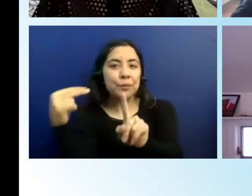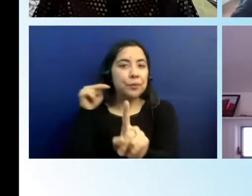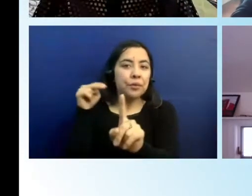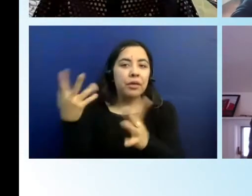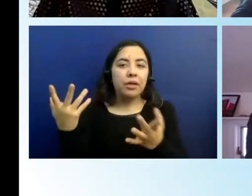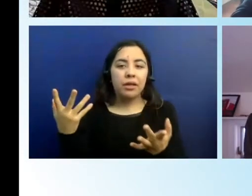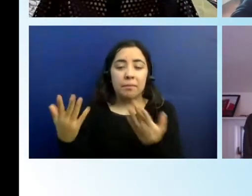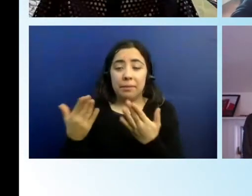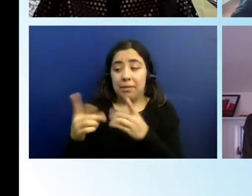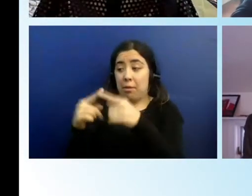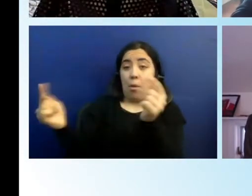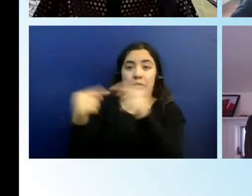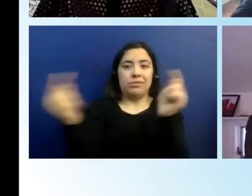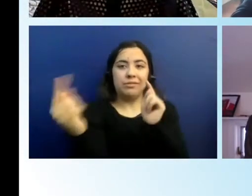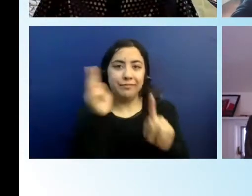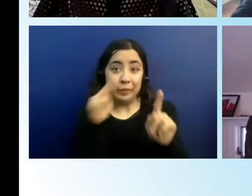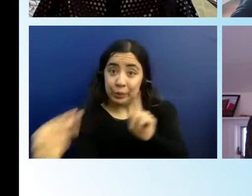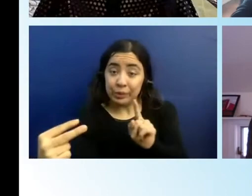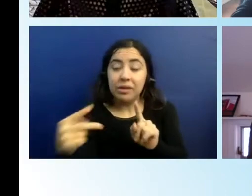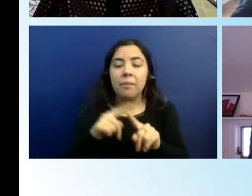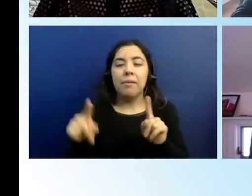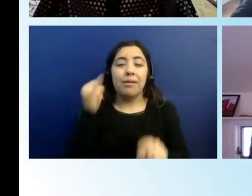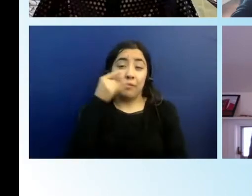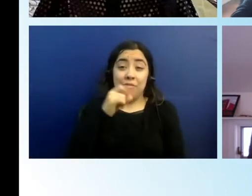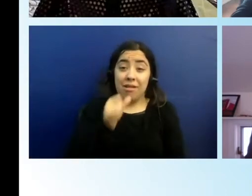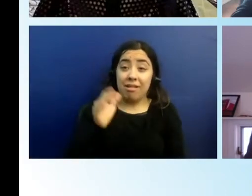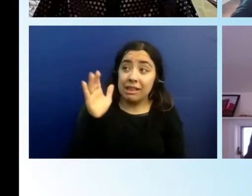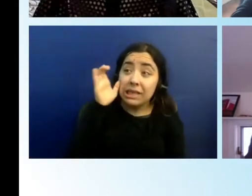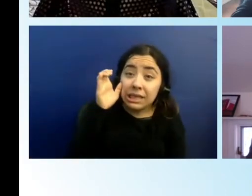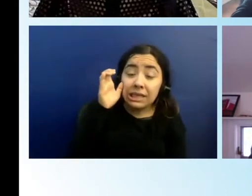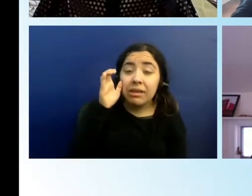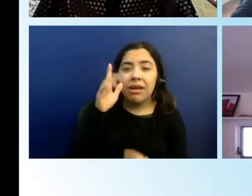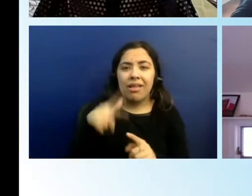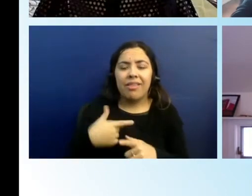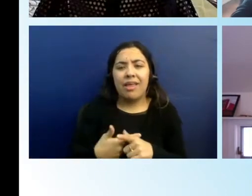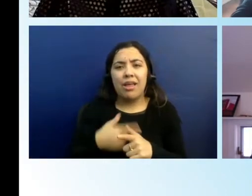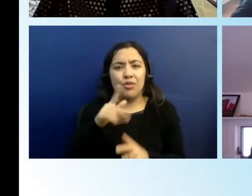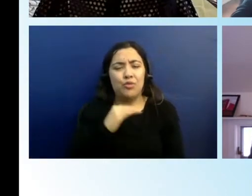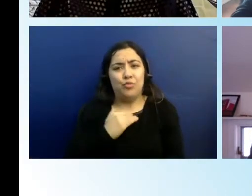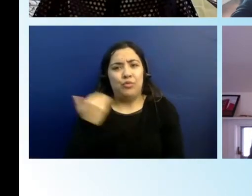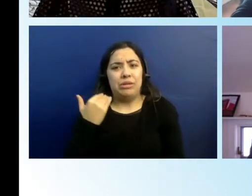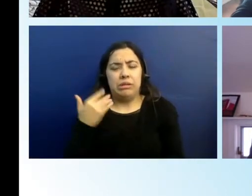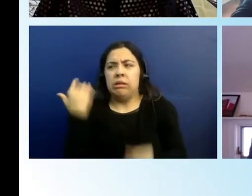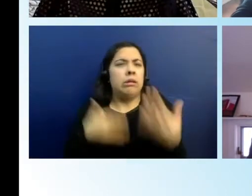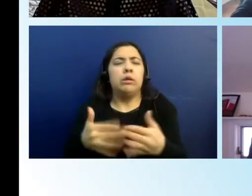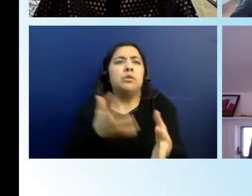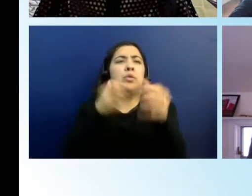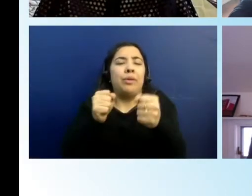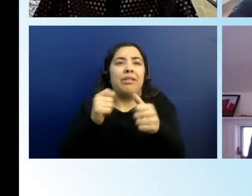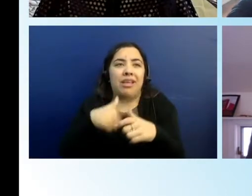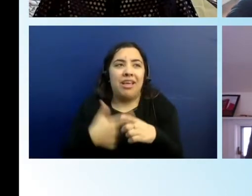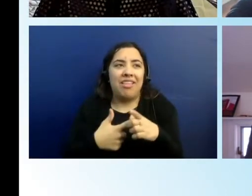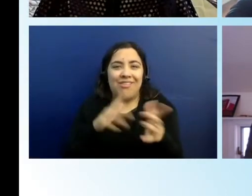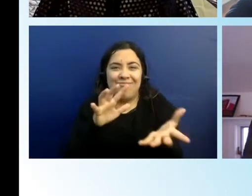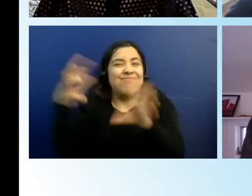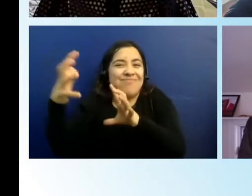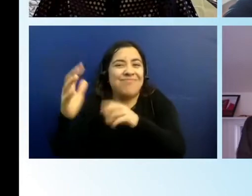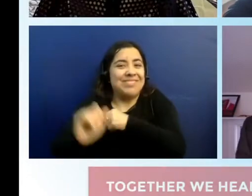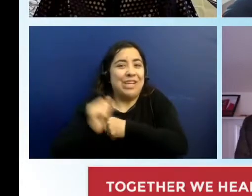you run the risk of going too quickly and moving into dangerous territories. Yeah.